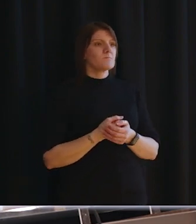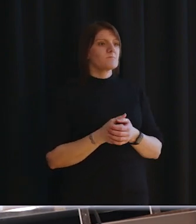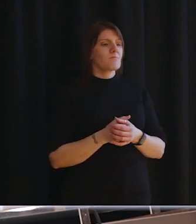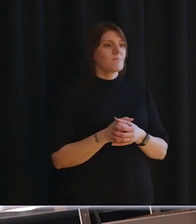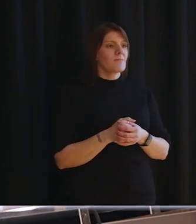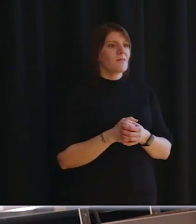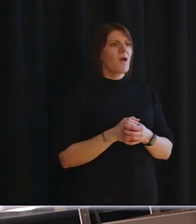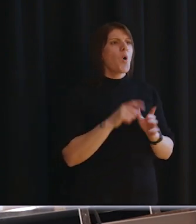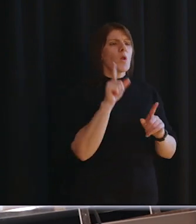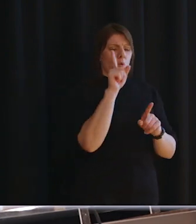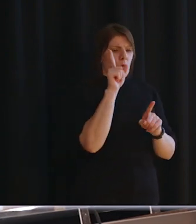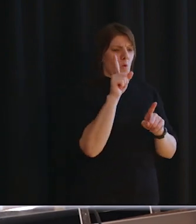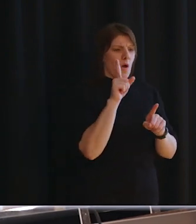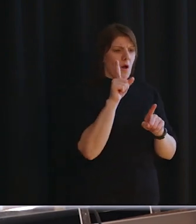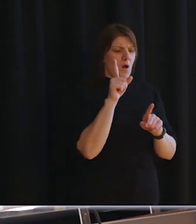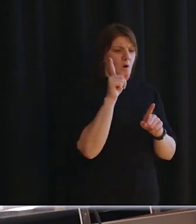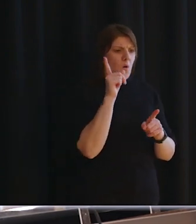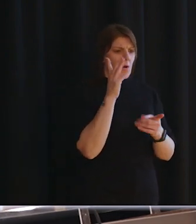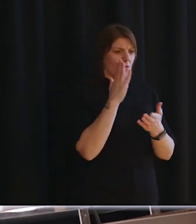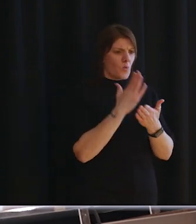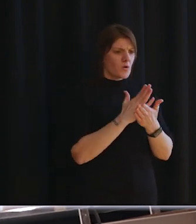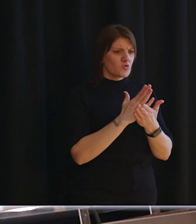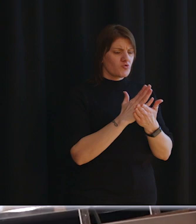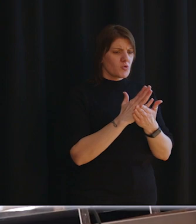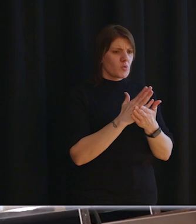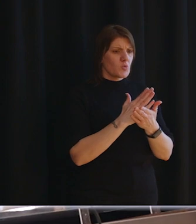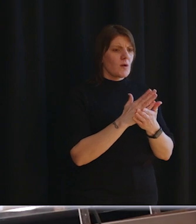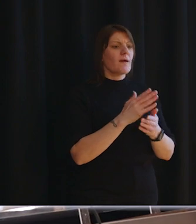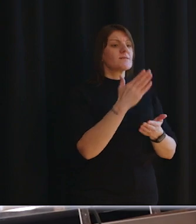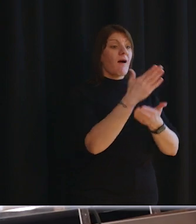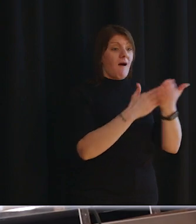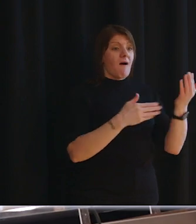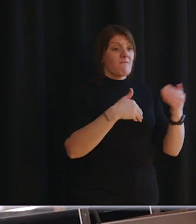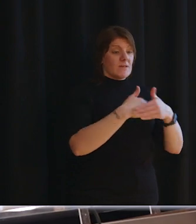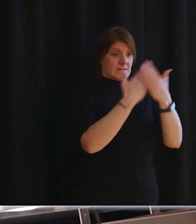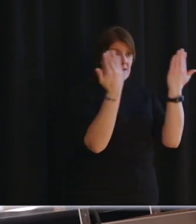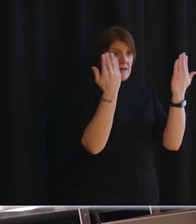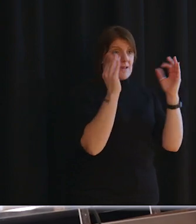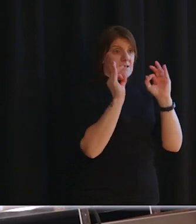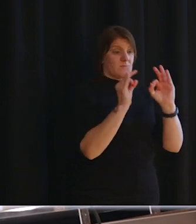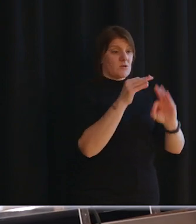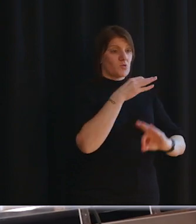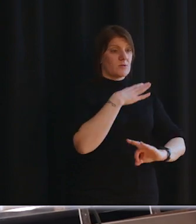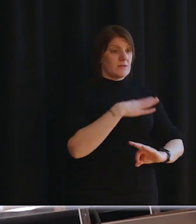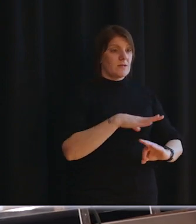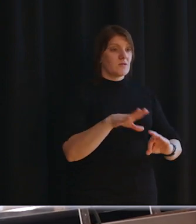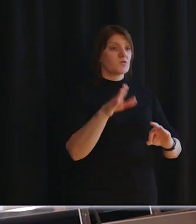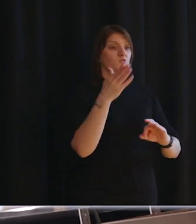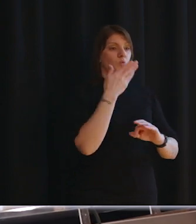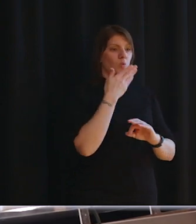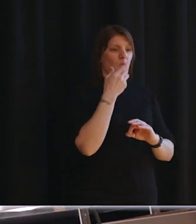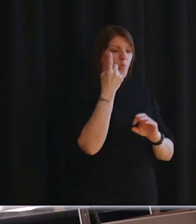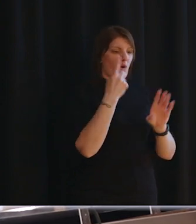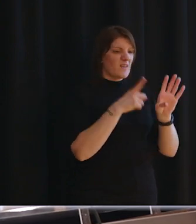no, that's not quite true. I think it was half a day in a special needs school, and that was it in a year's training.